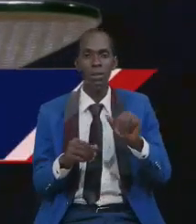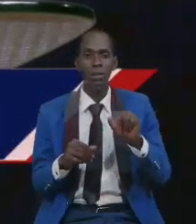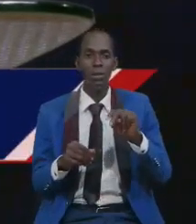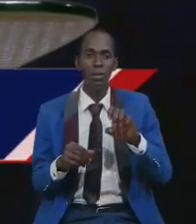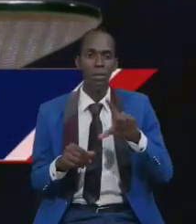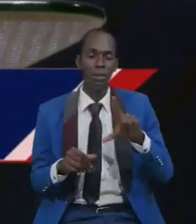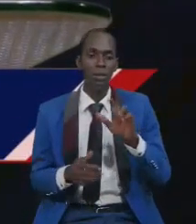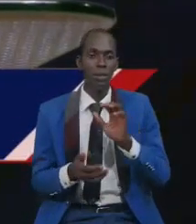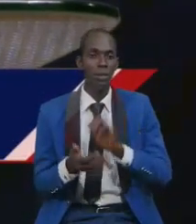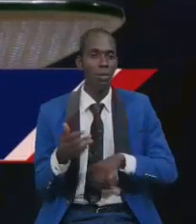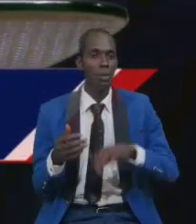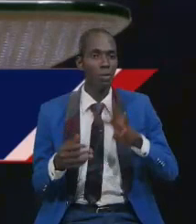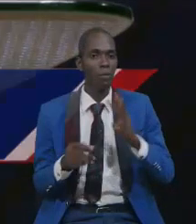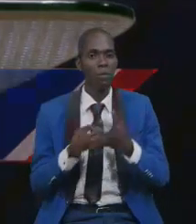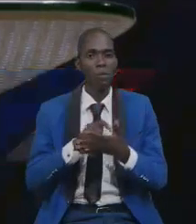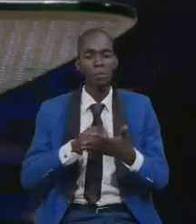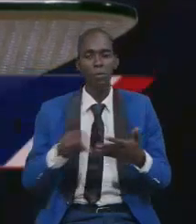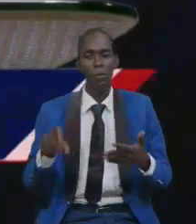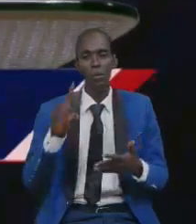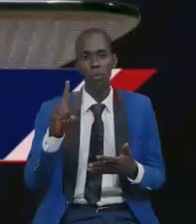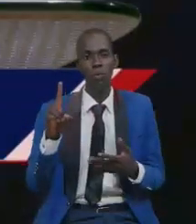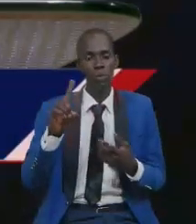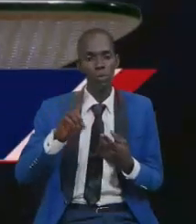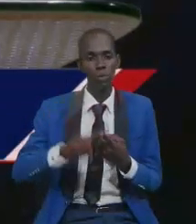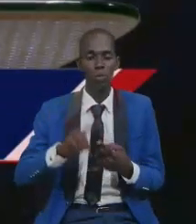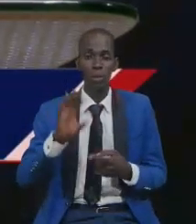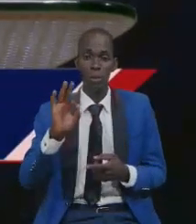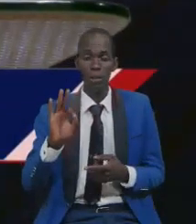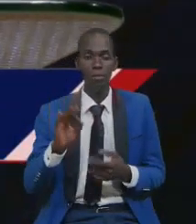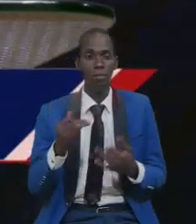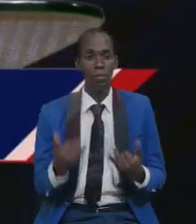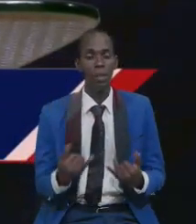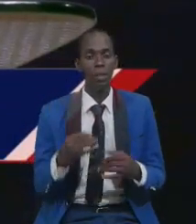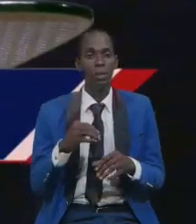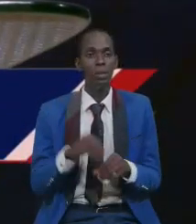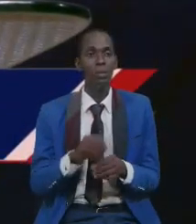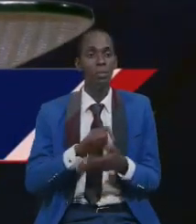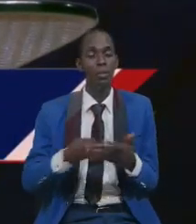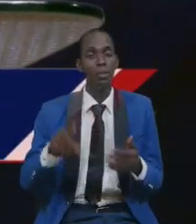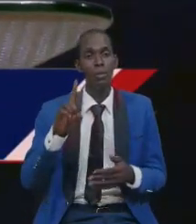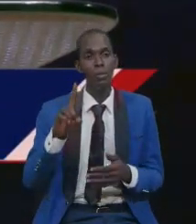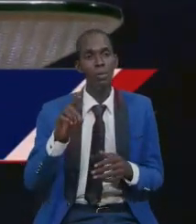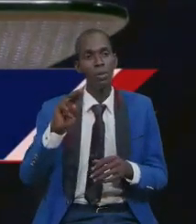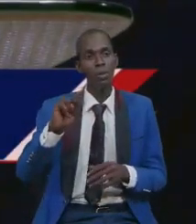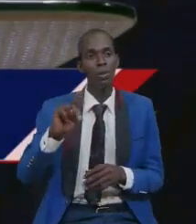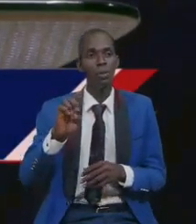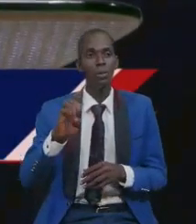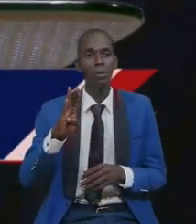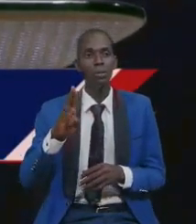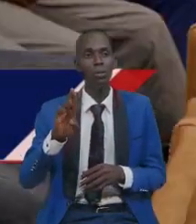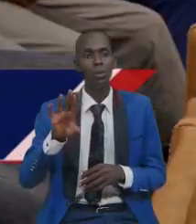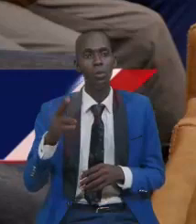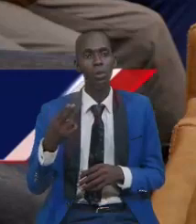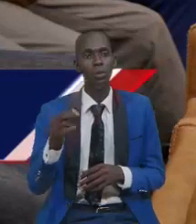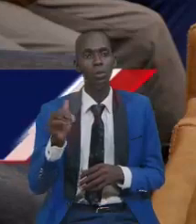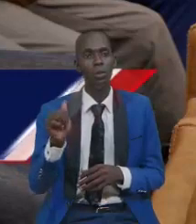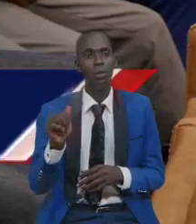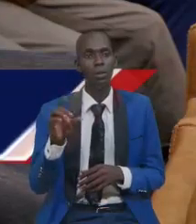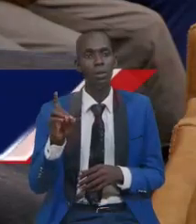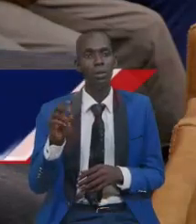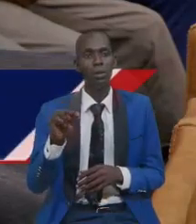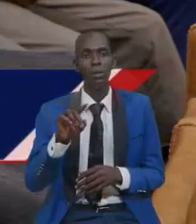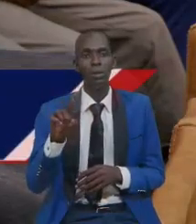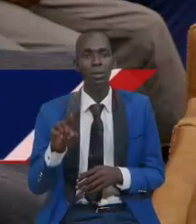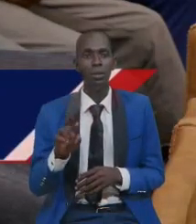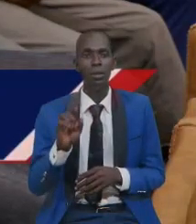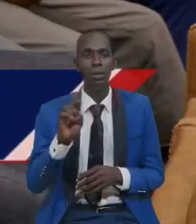from verse 1 all through to verse 9. It says, Nebuchadnezzar, the king, unto all